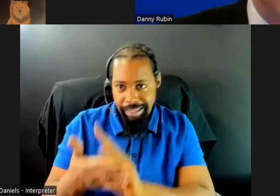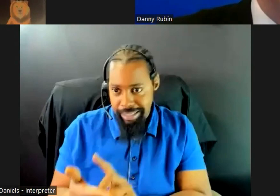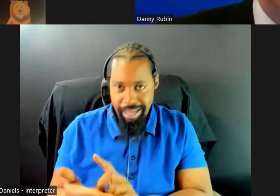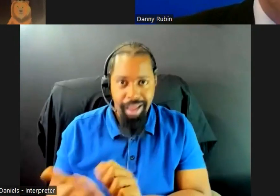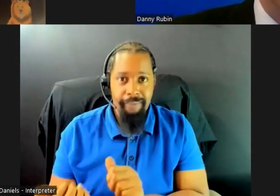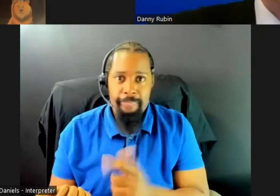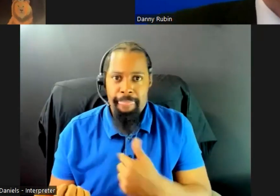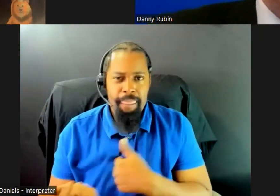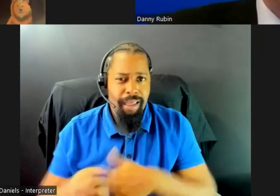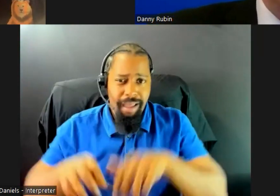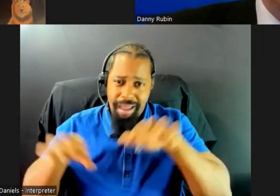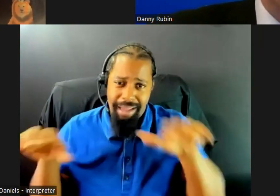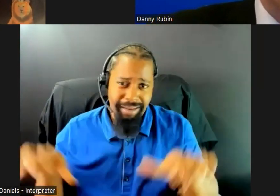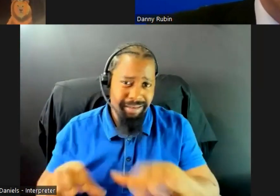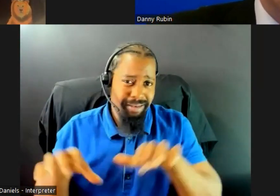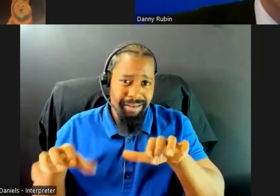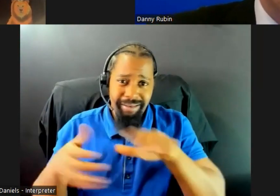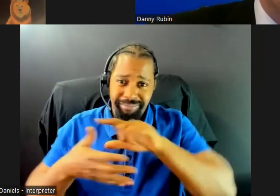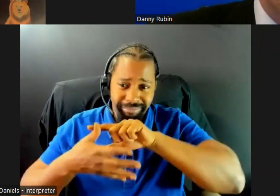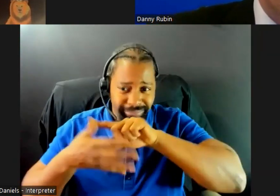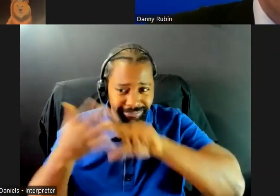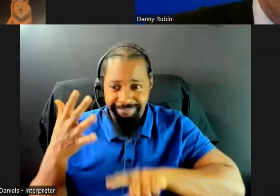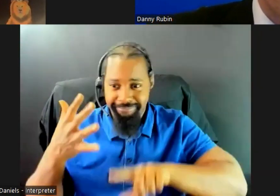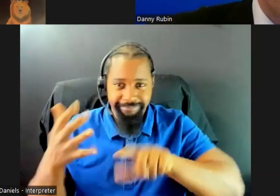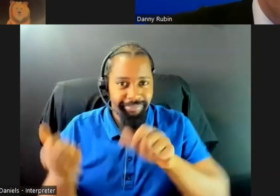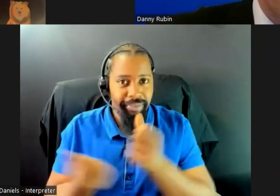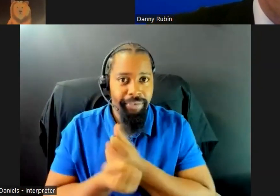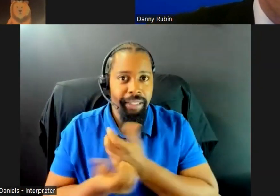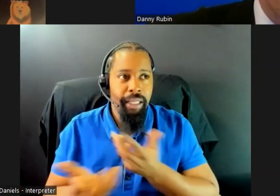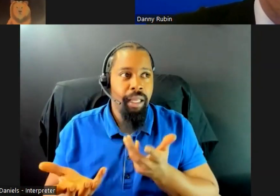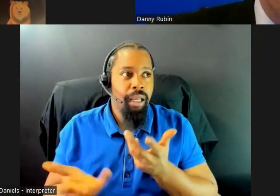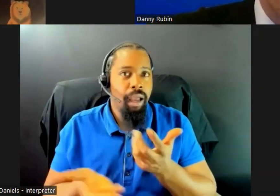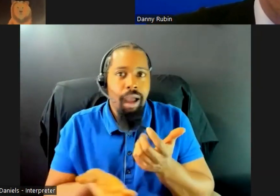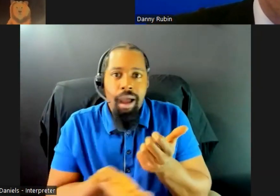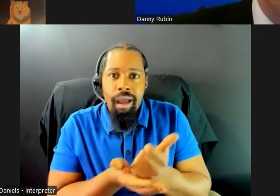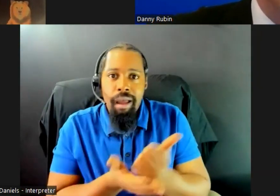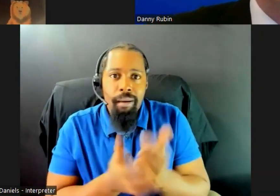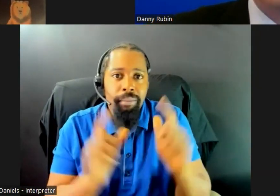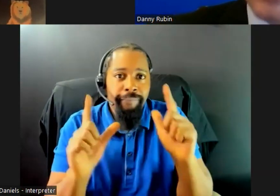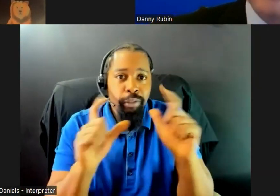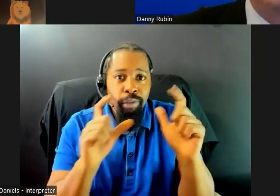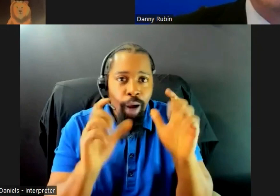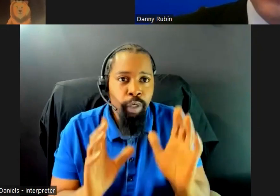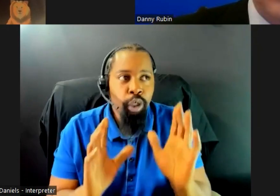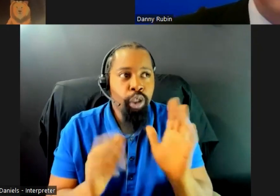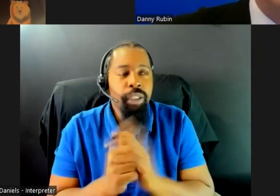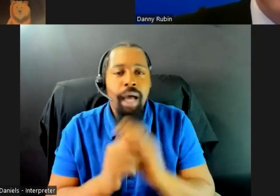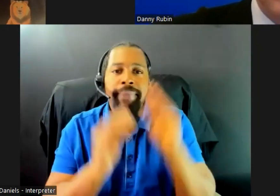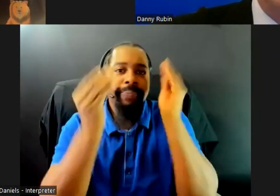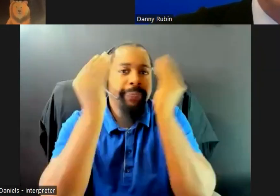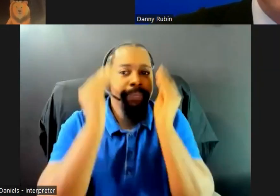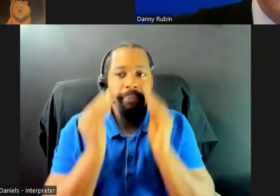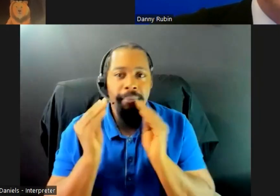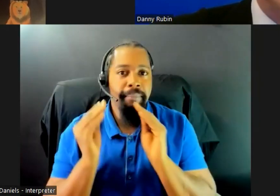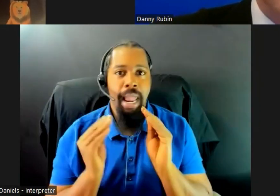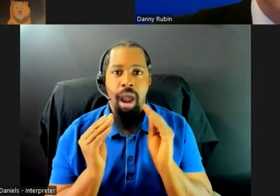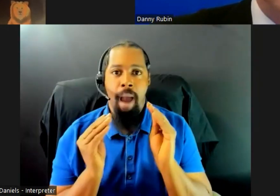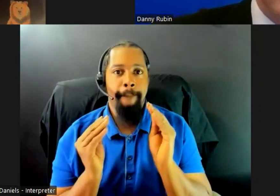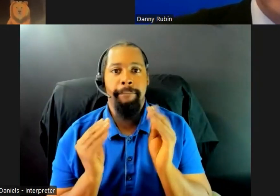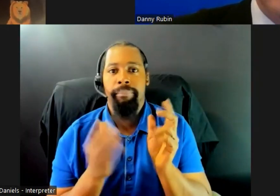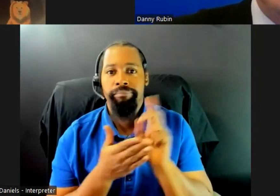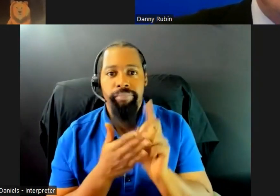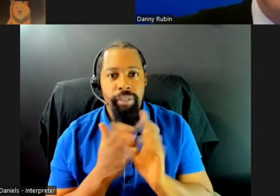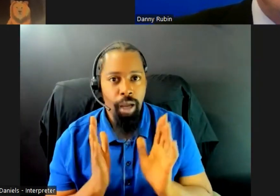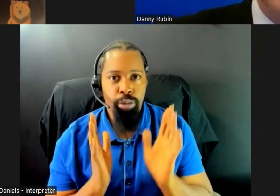help. I used to assist photographers, makeup artists. I learned from